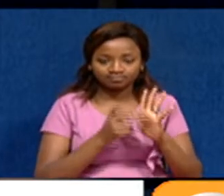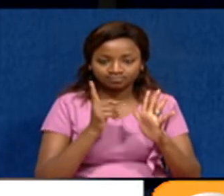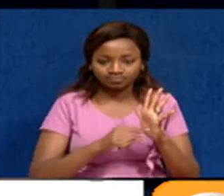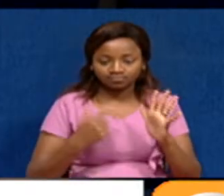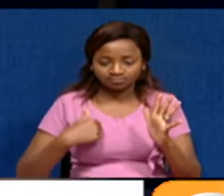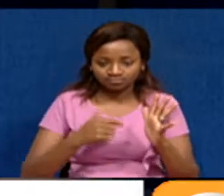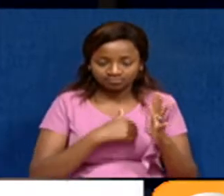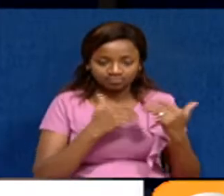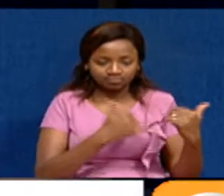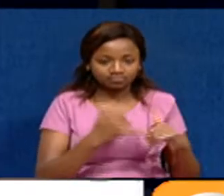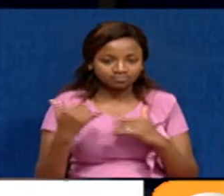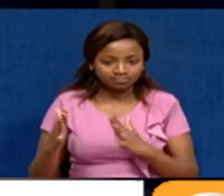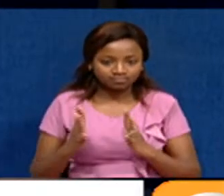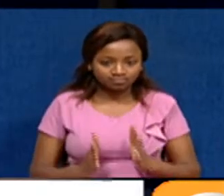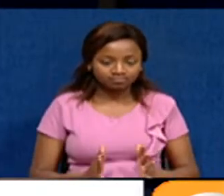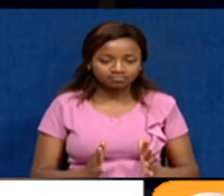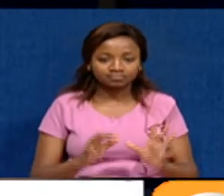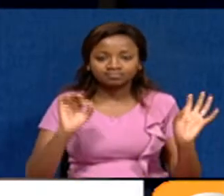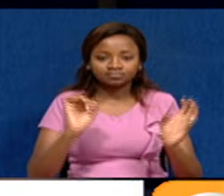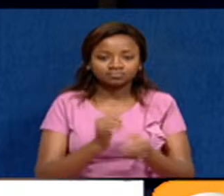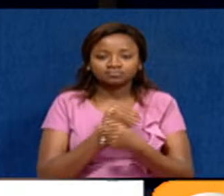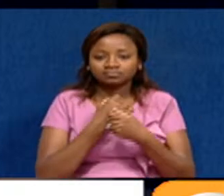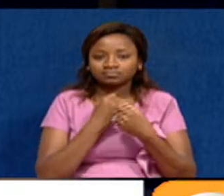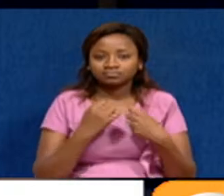even if they manage to get, you know,